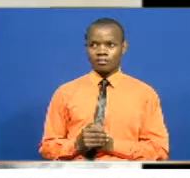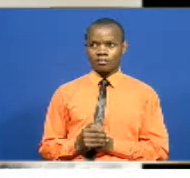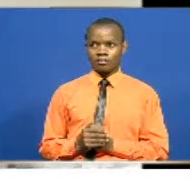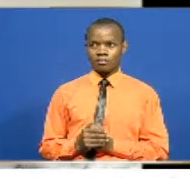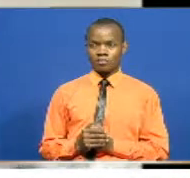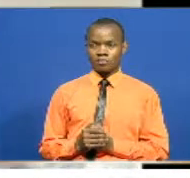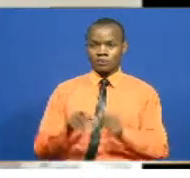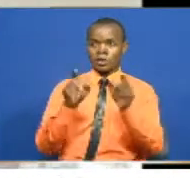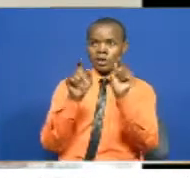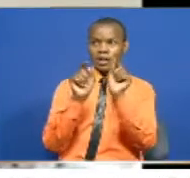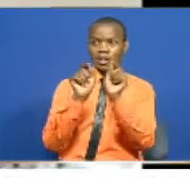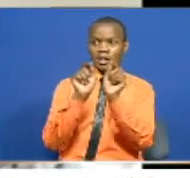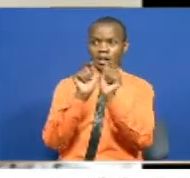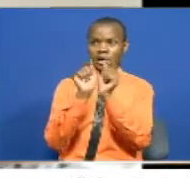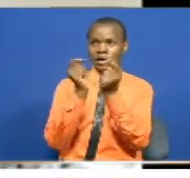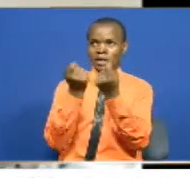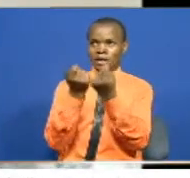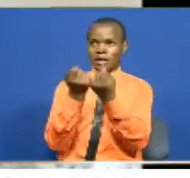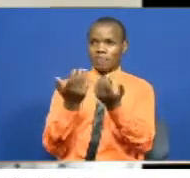the team are getting to the